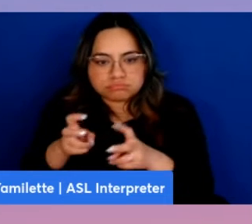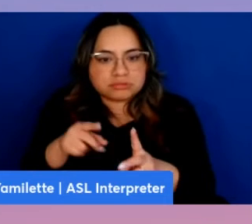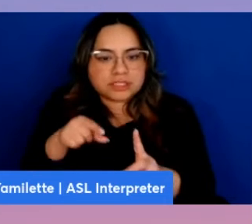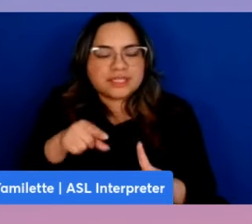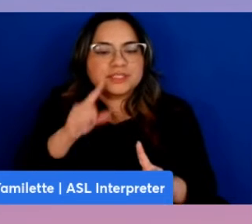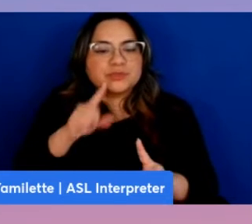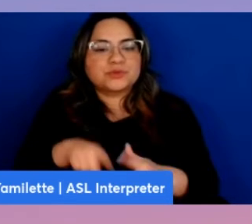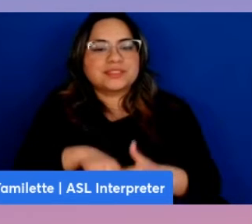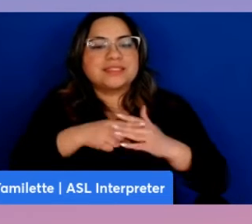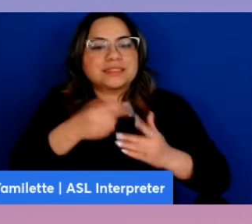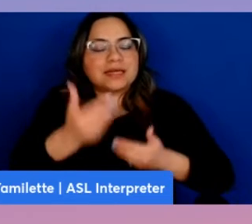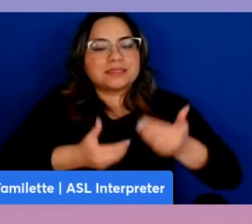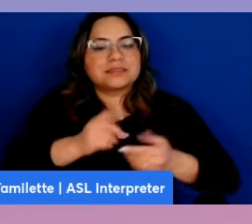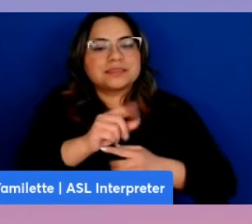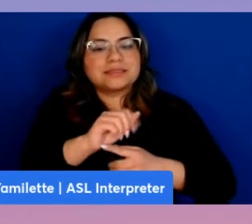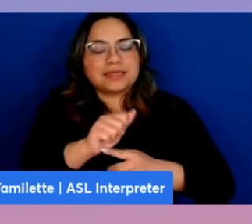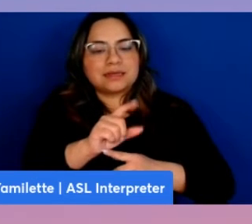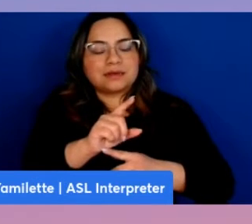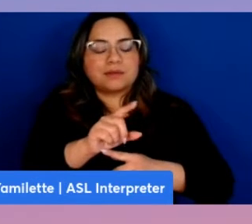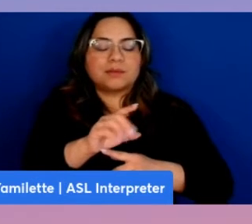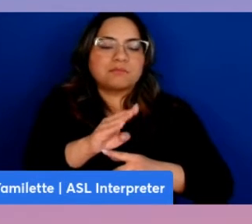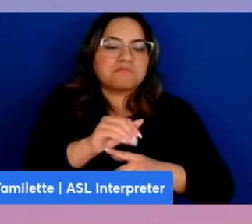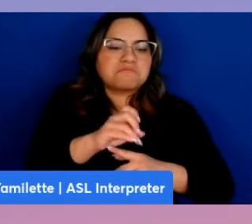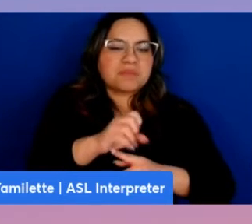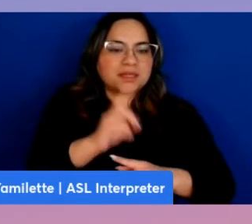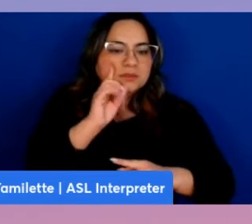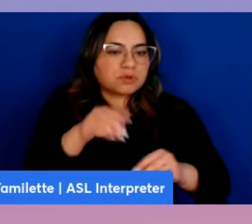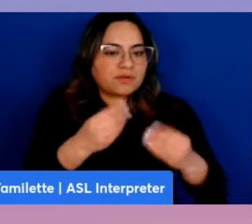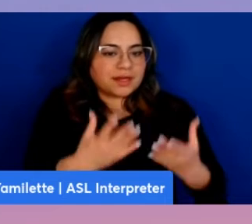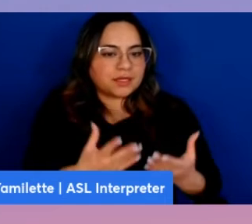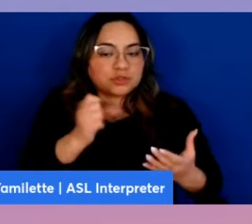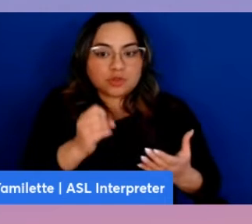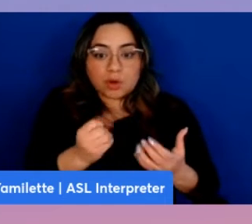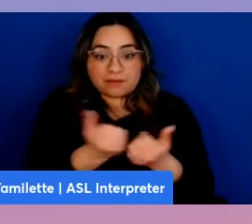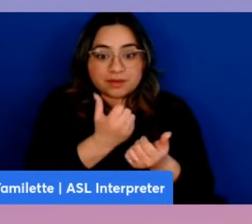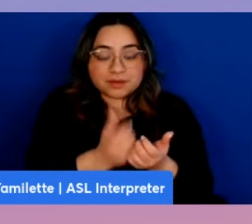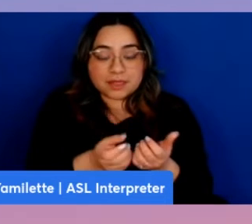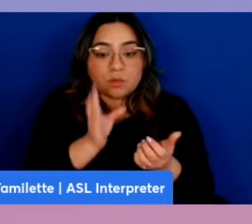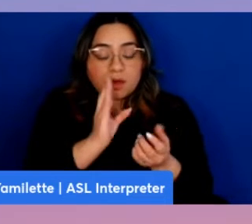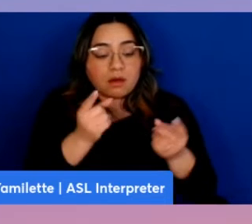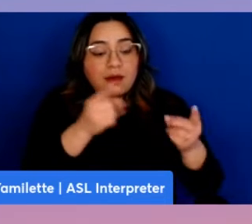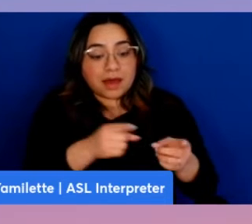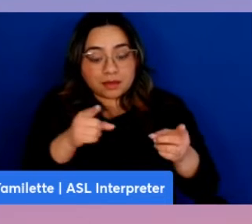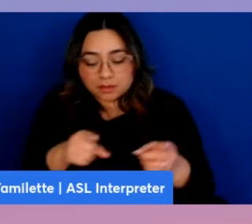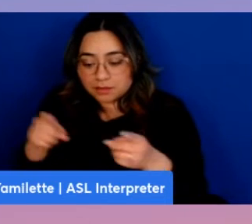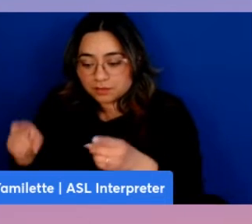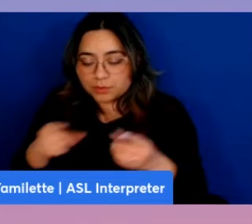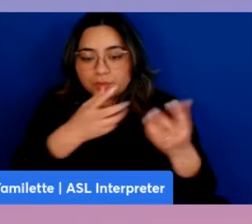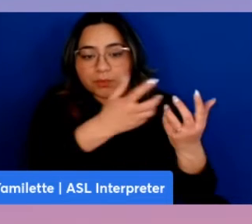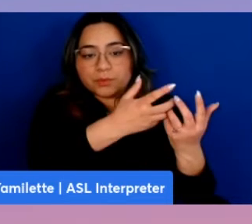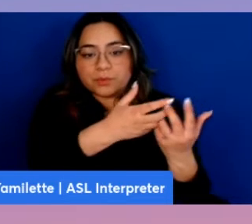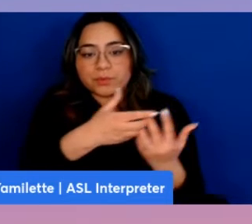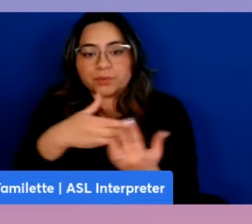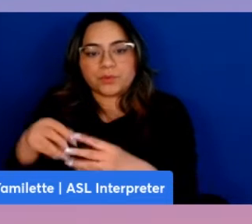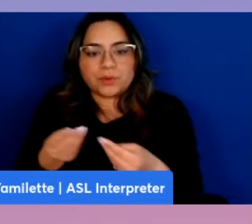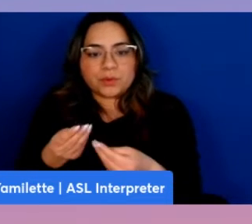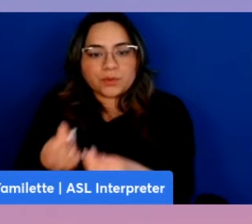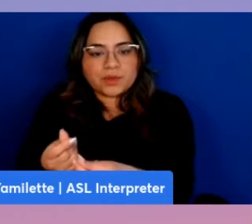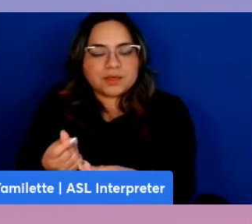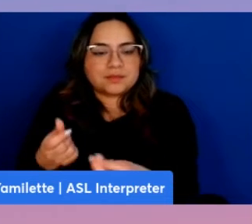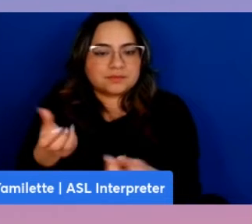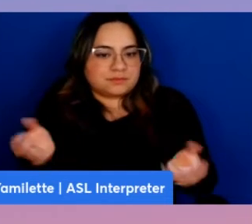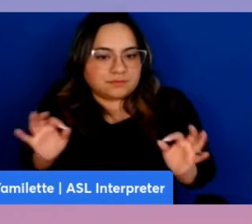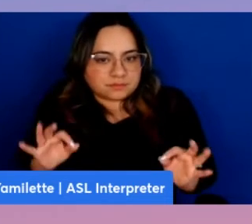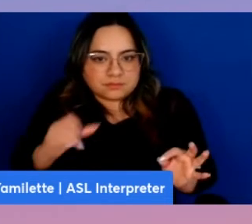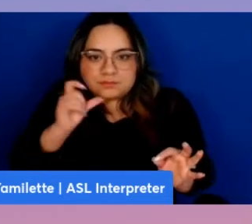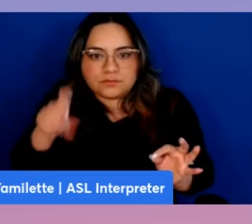initialize the Databricks provider, so the authentication is seamlessly done by the providers, right? I don't need to provide any tokens or